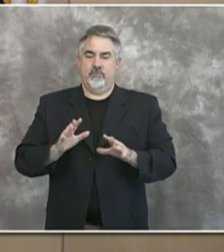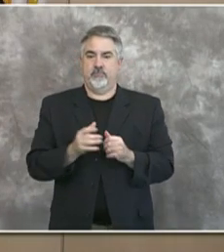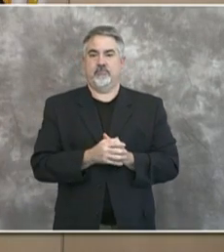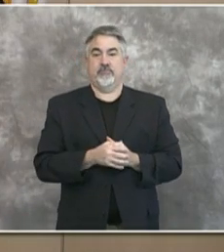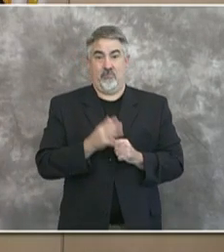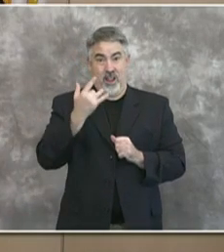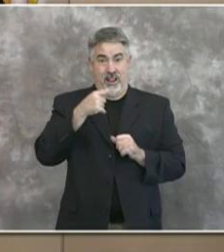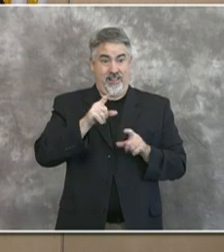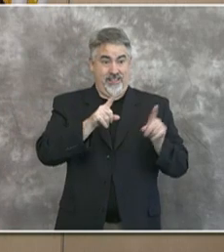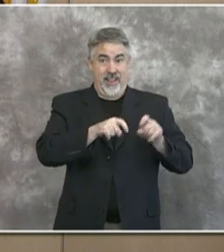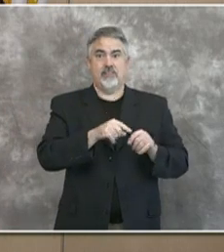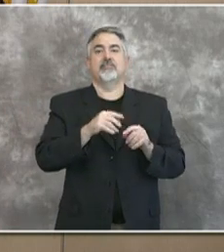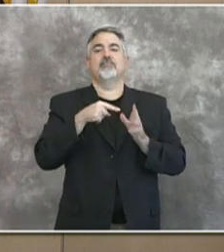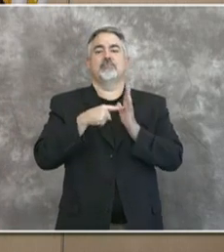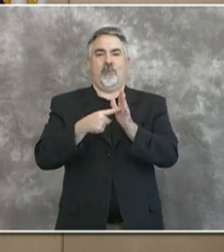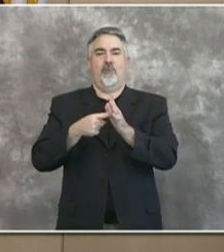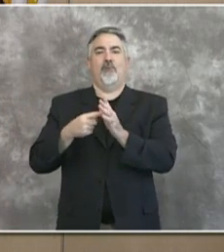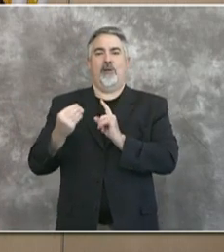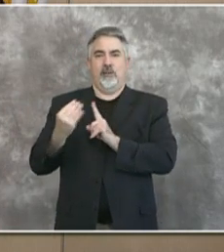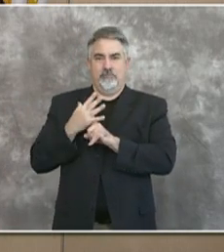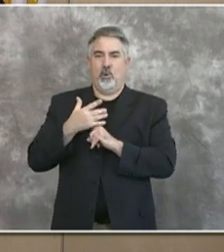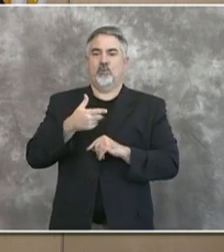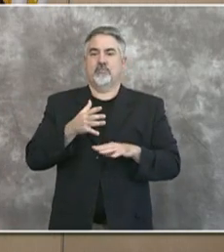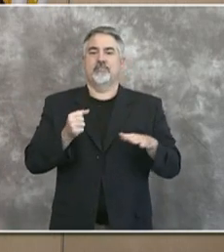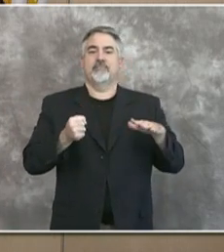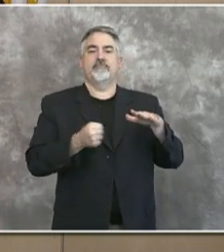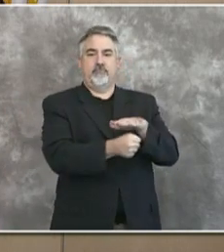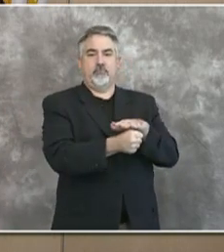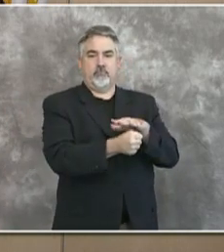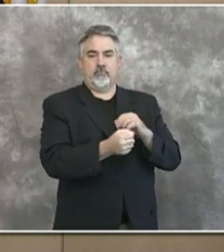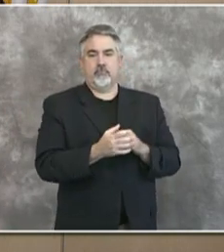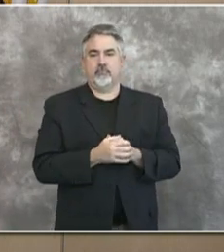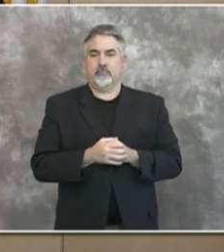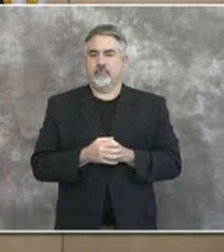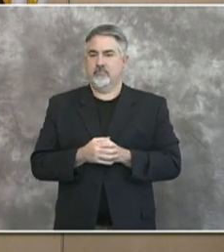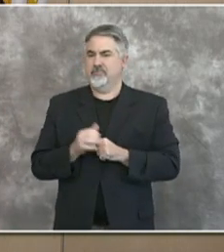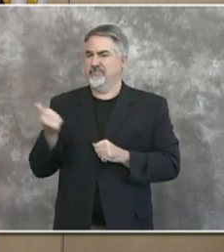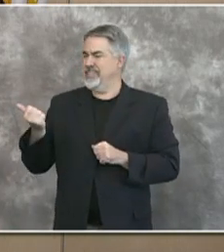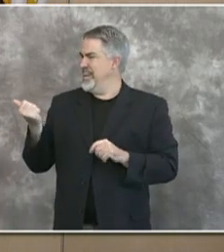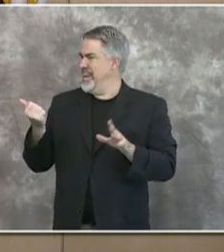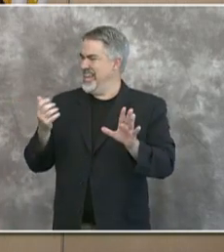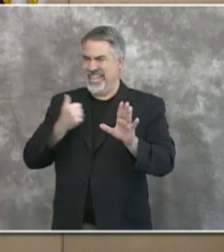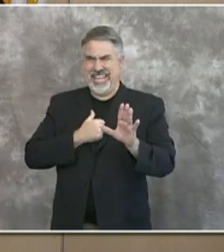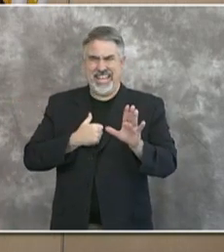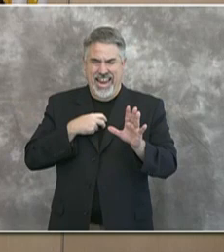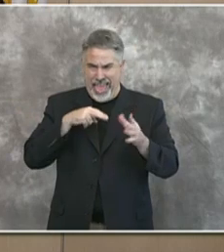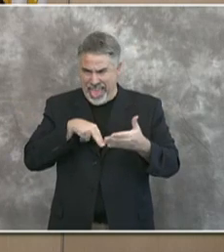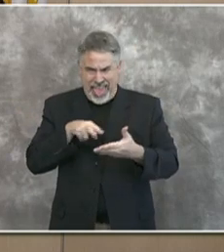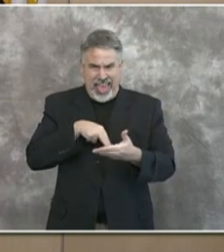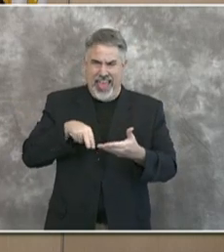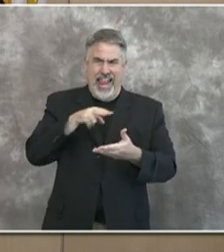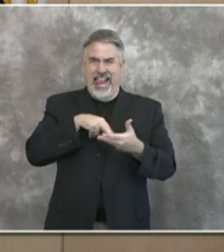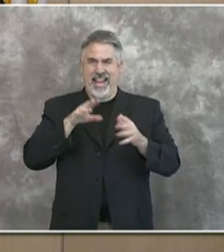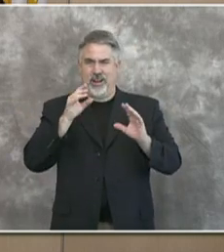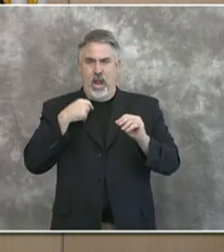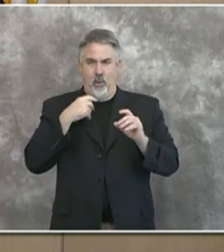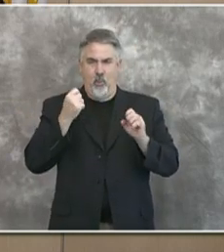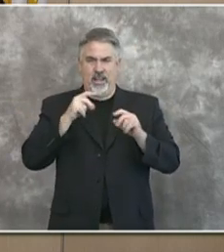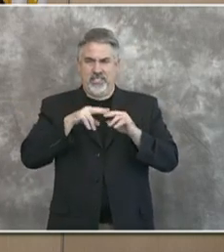individuals. Please indulge me a few minutes so that I can go through a timeline related to our